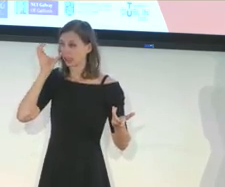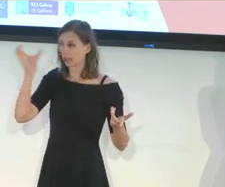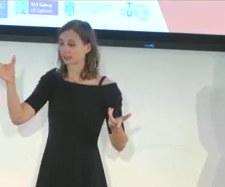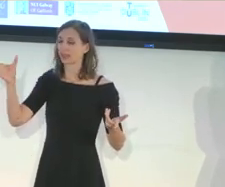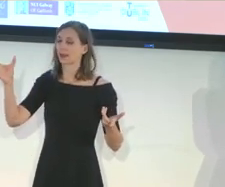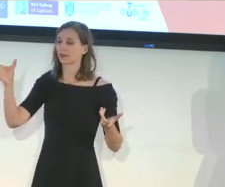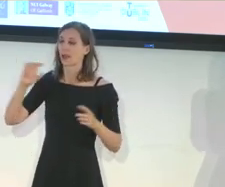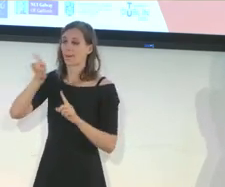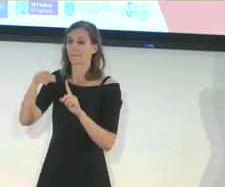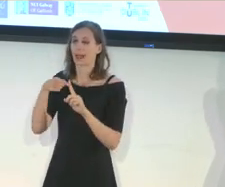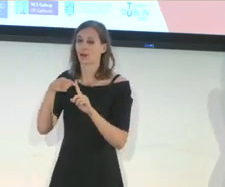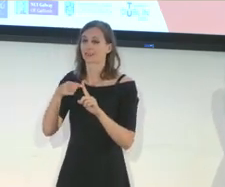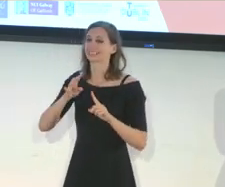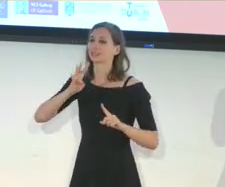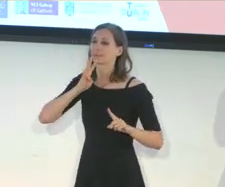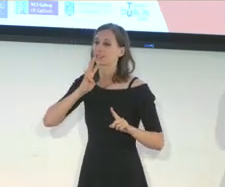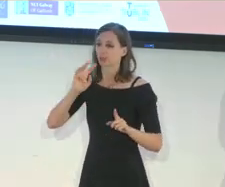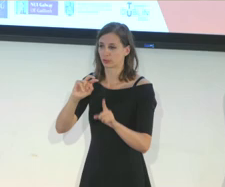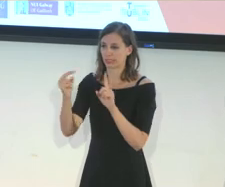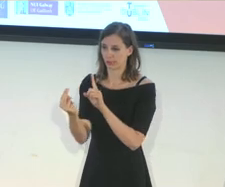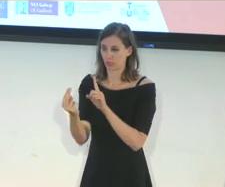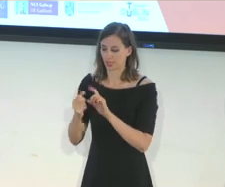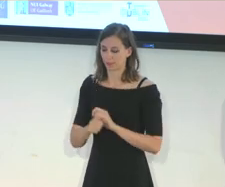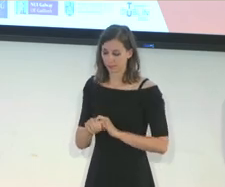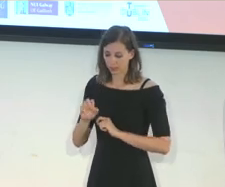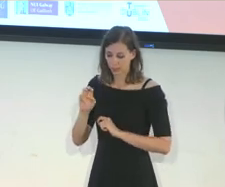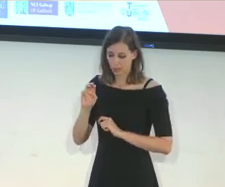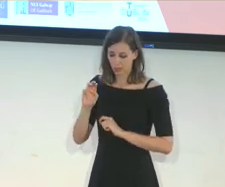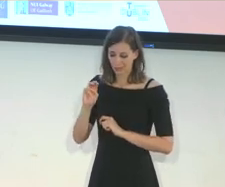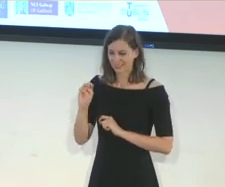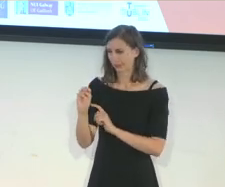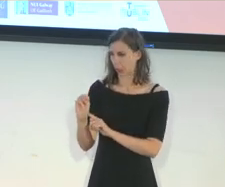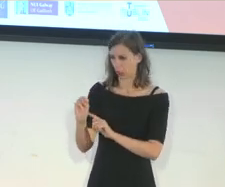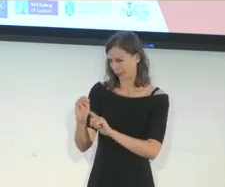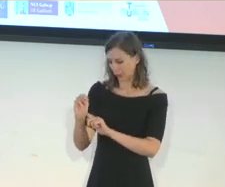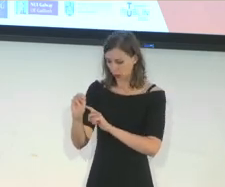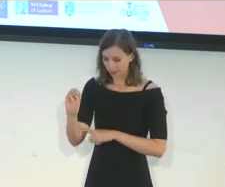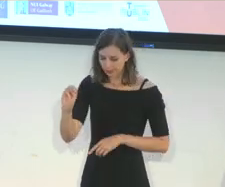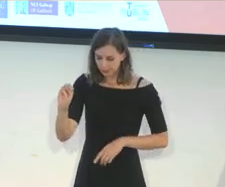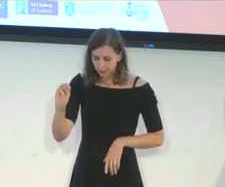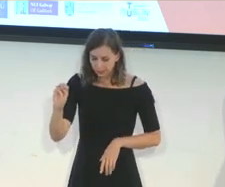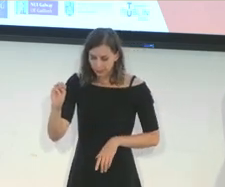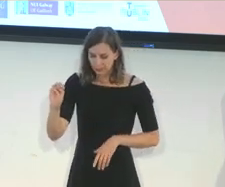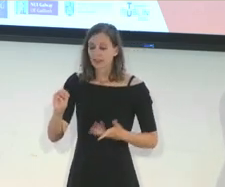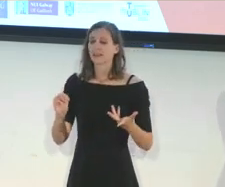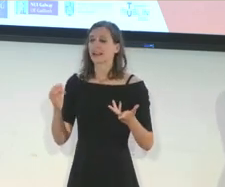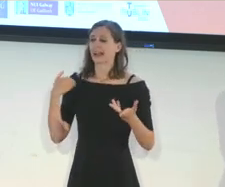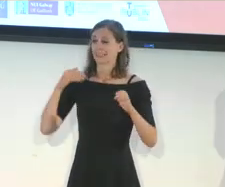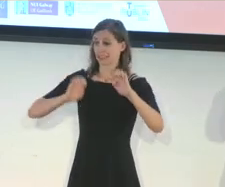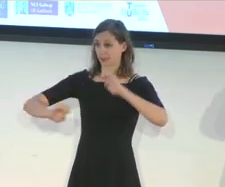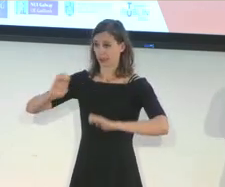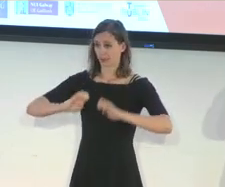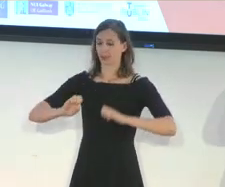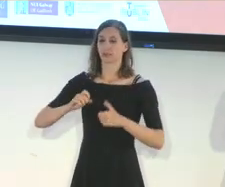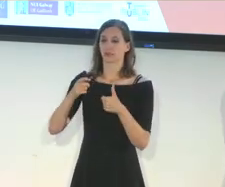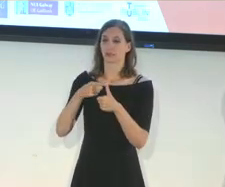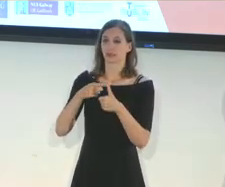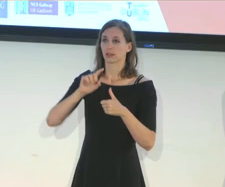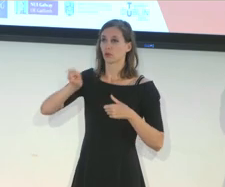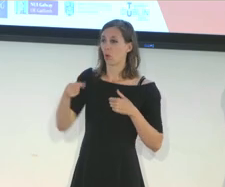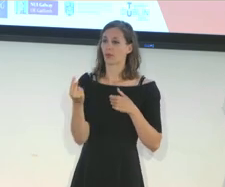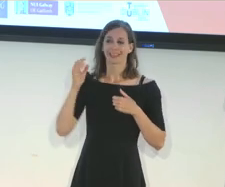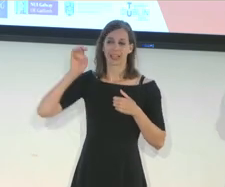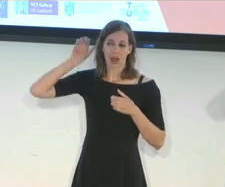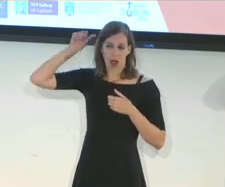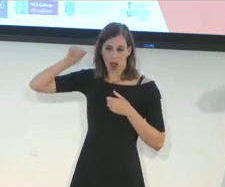perception. So what McGurk did was he ran two experiments. One of them was an audio-only experiment where